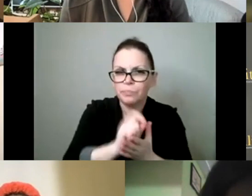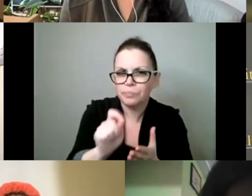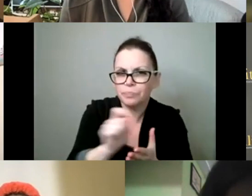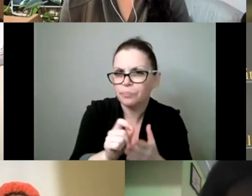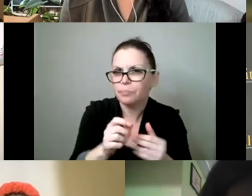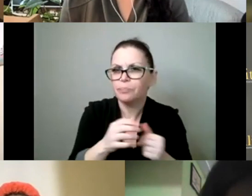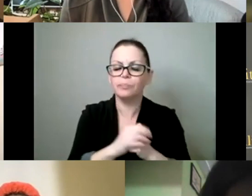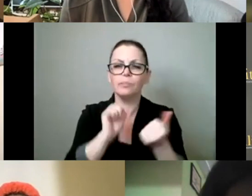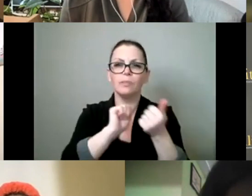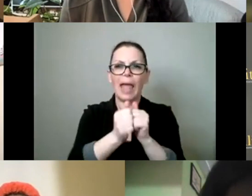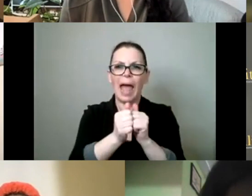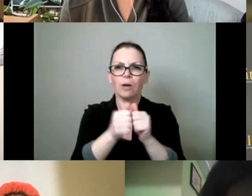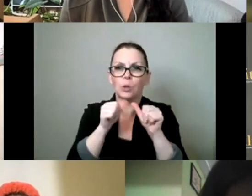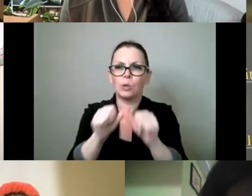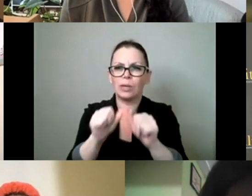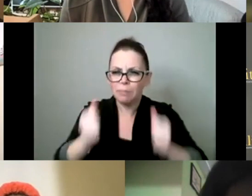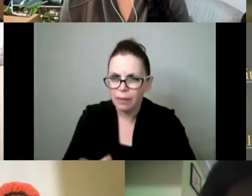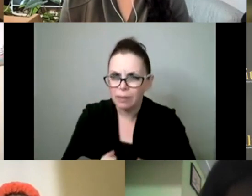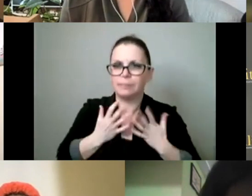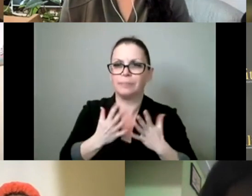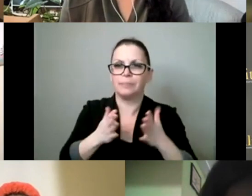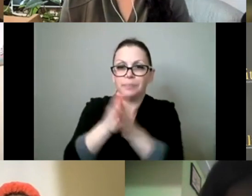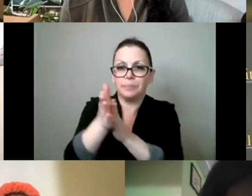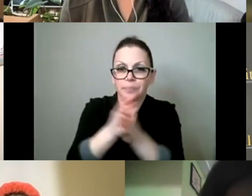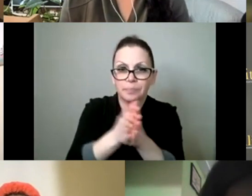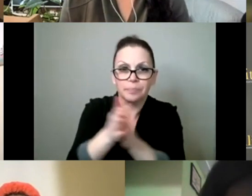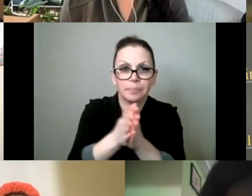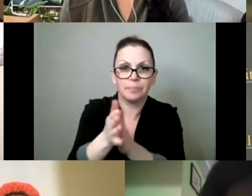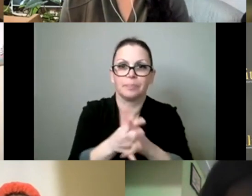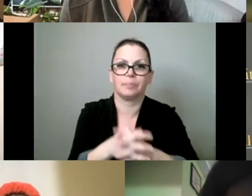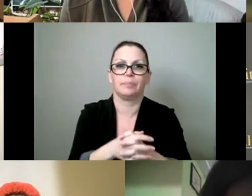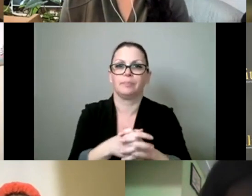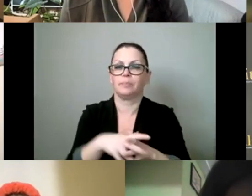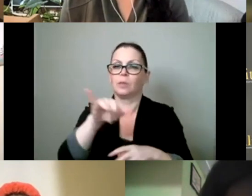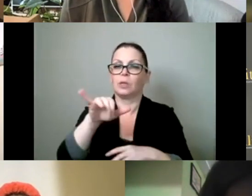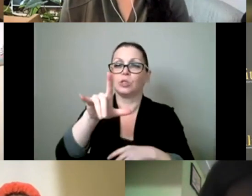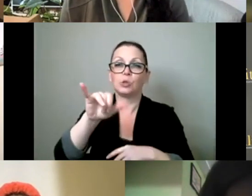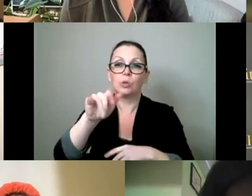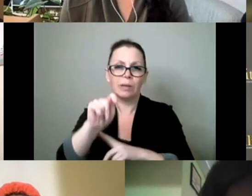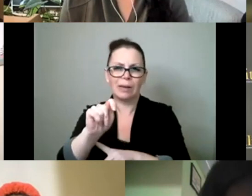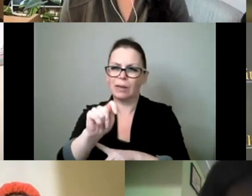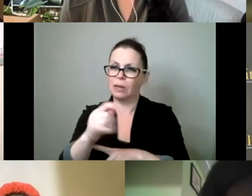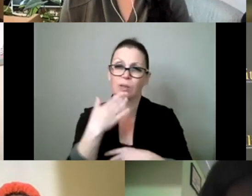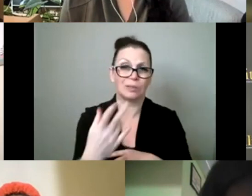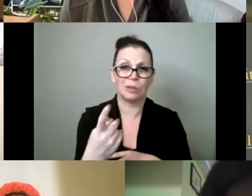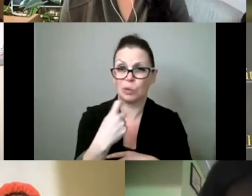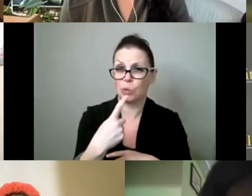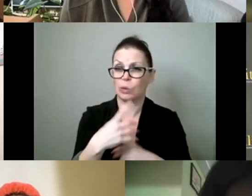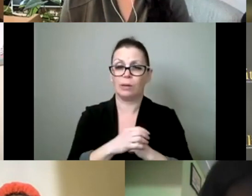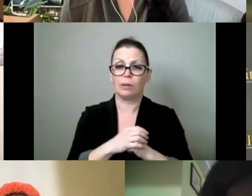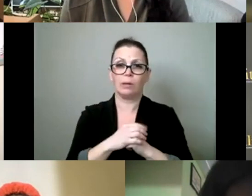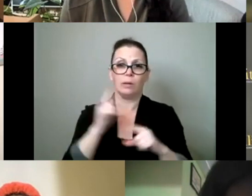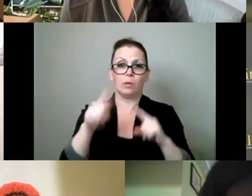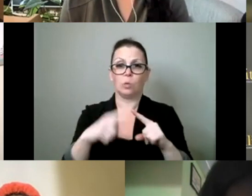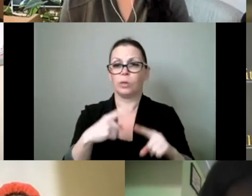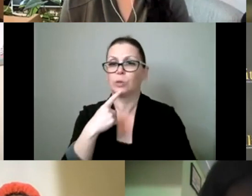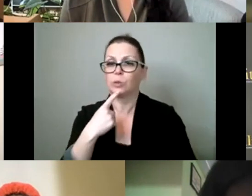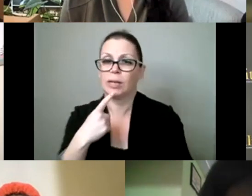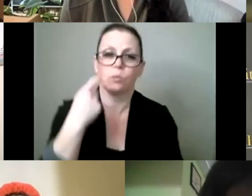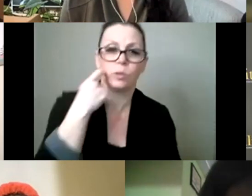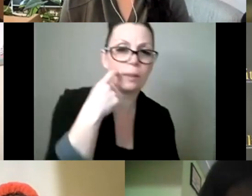How do you keep the fire alive knowing that? That's such a good question, because when you just said, Cashmere,